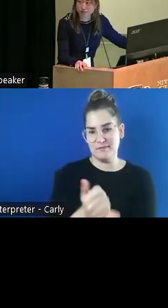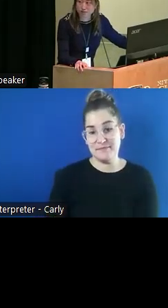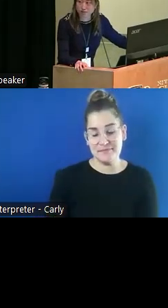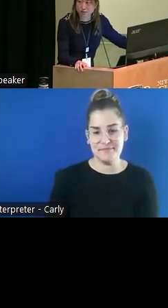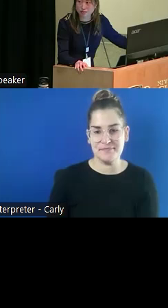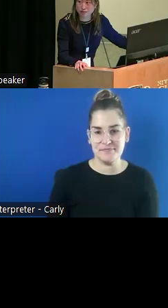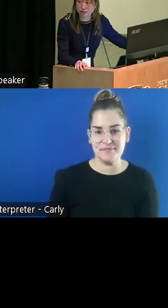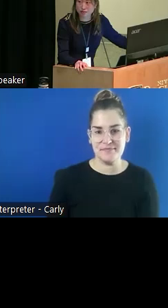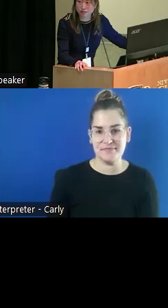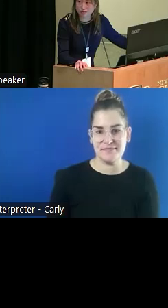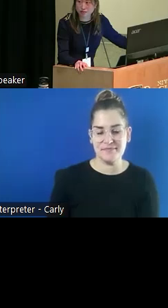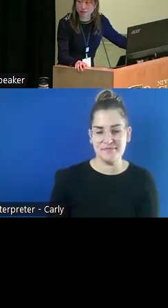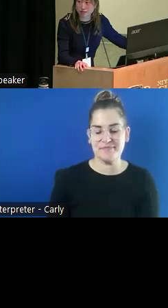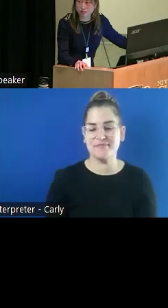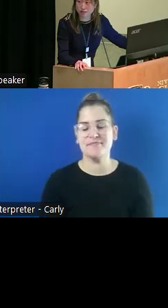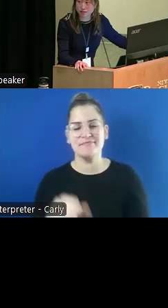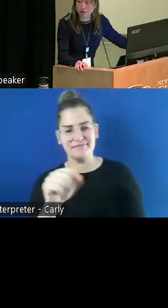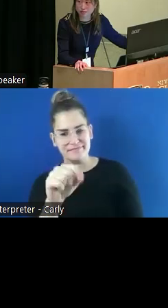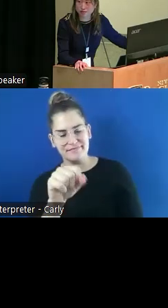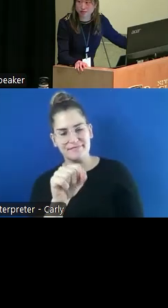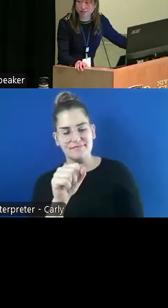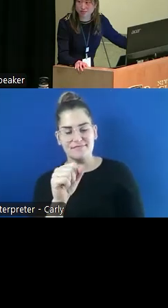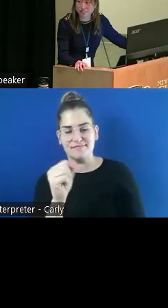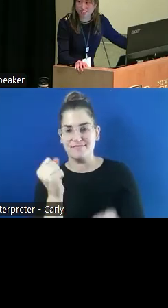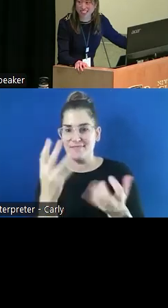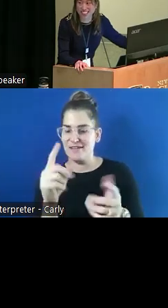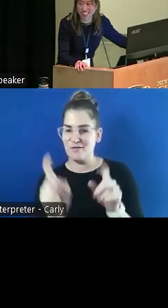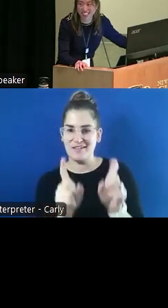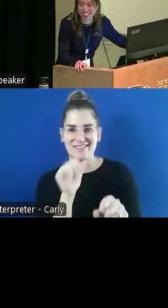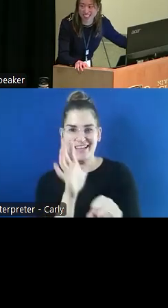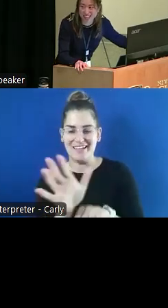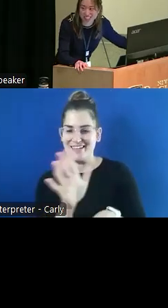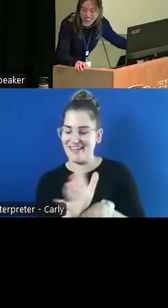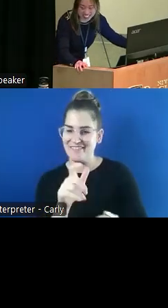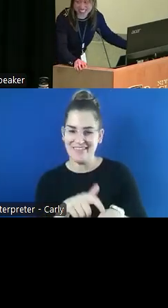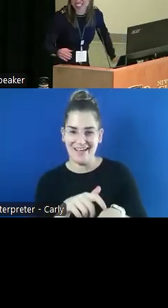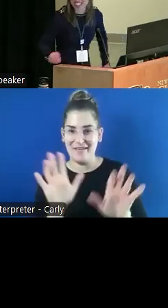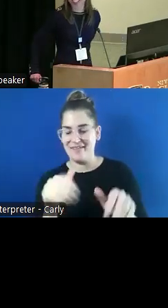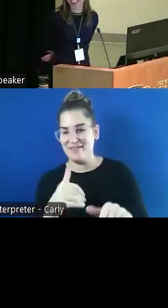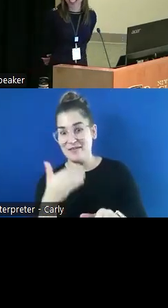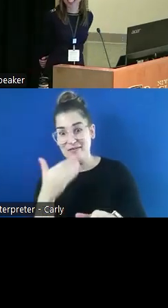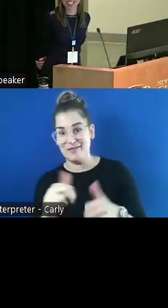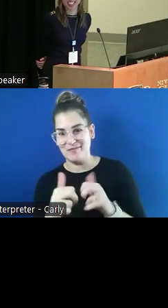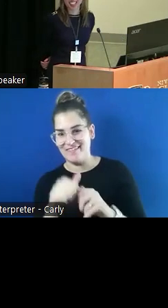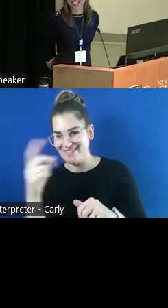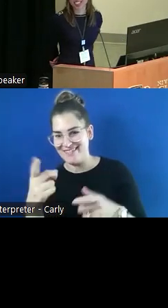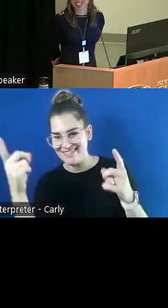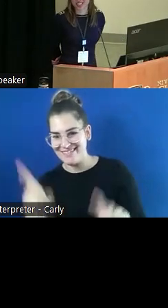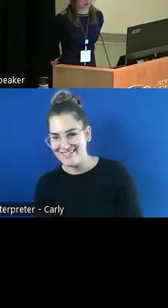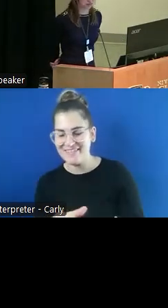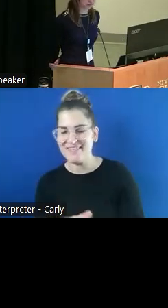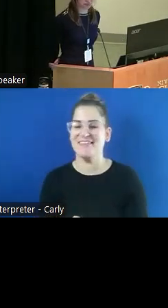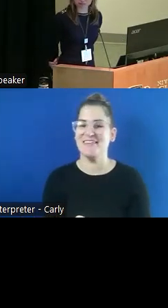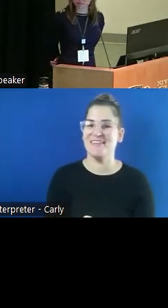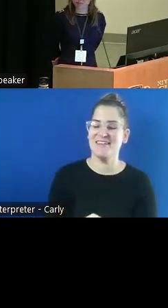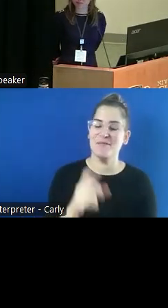Okay, we have too many questions to fit in, which is a really good sign. Oh, gosh. Because that doesn't always happen. But for